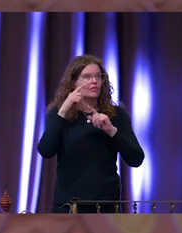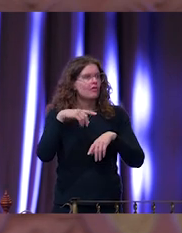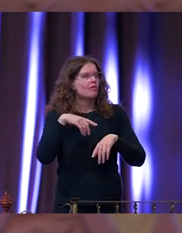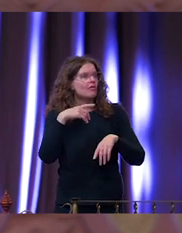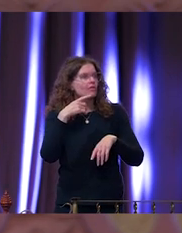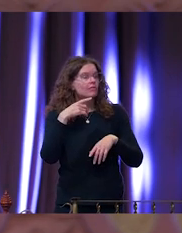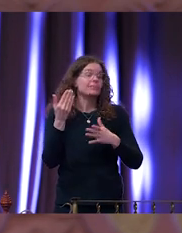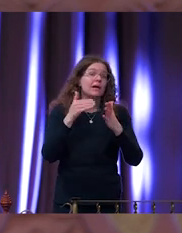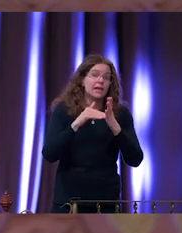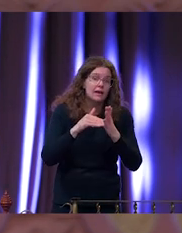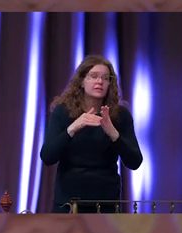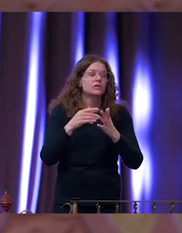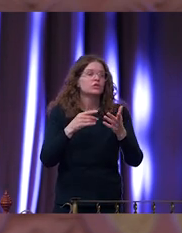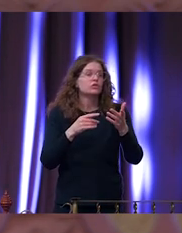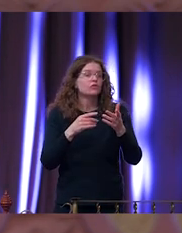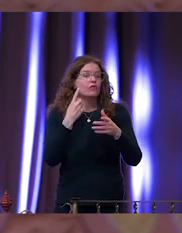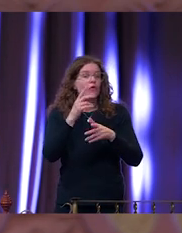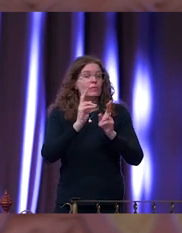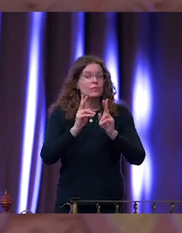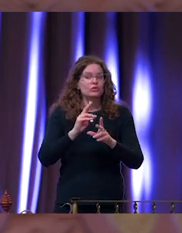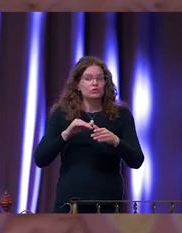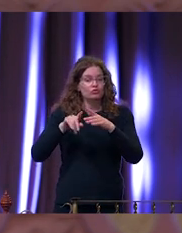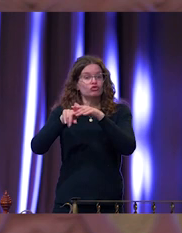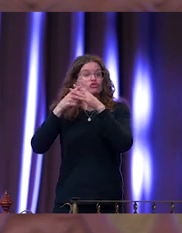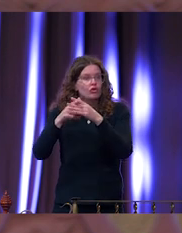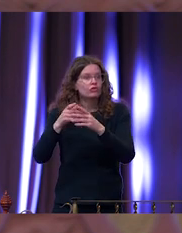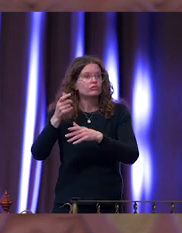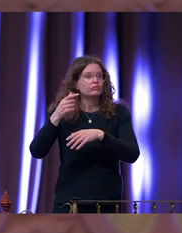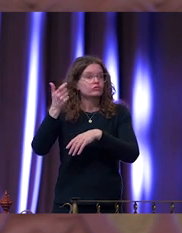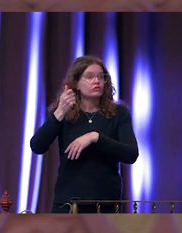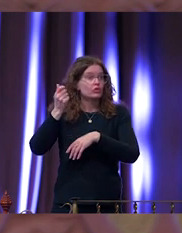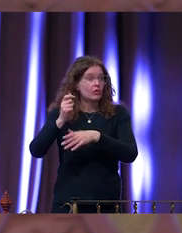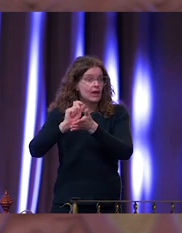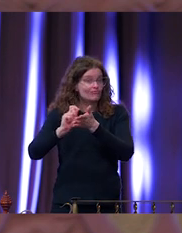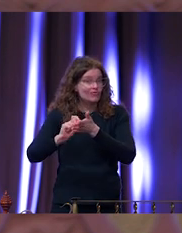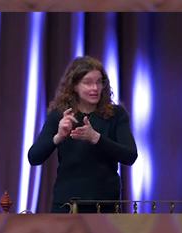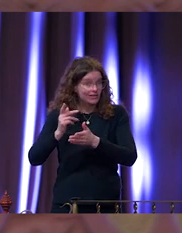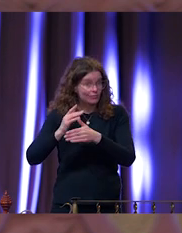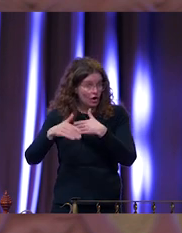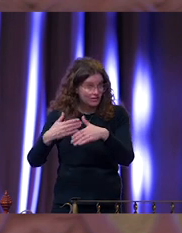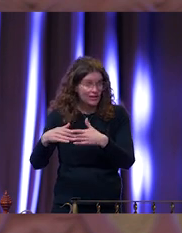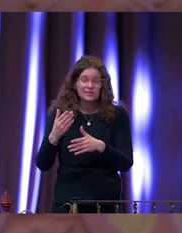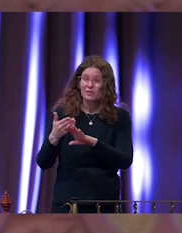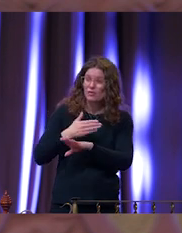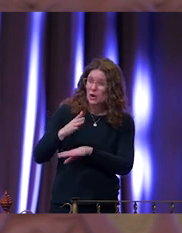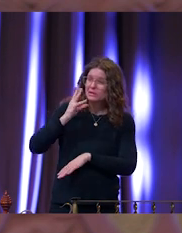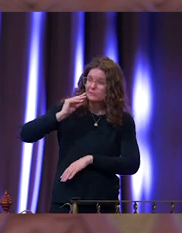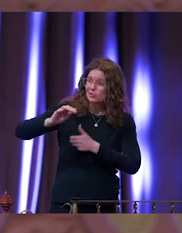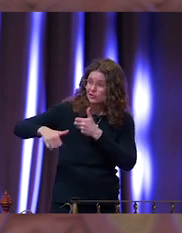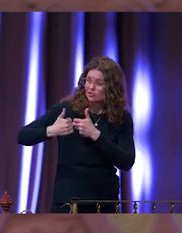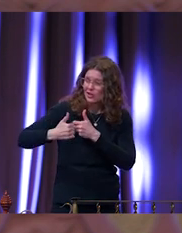again, bring people into the grant-making process that may have had challenges before, right? Because you can have that